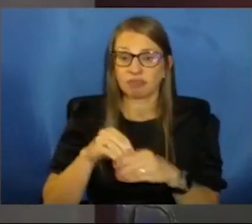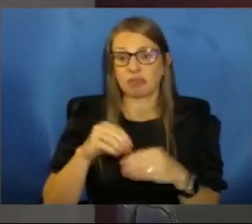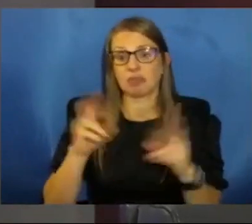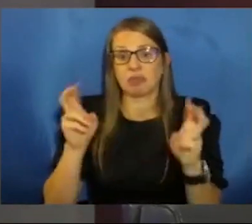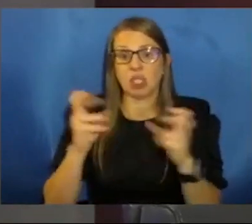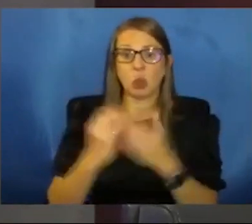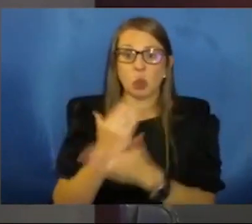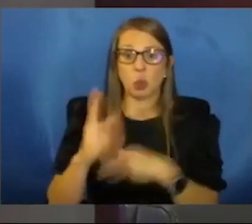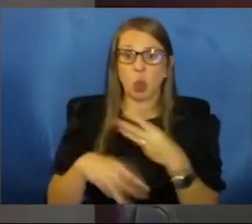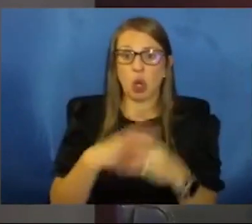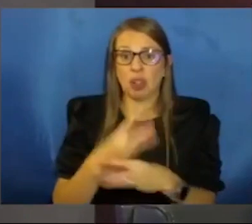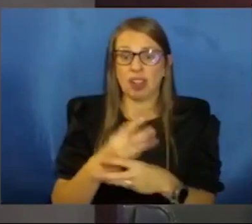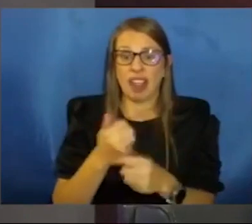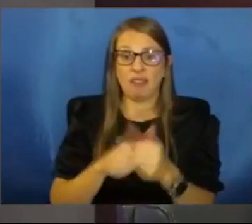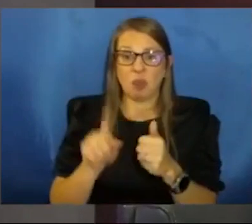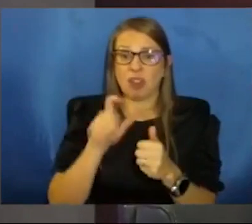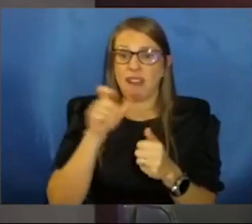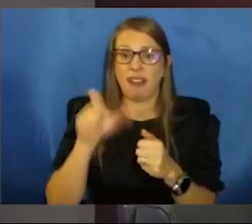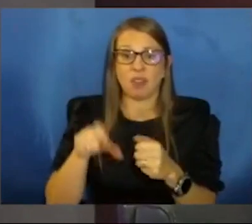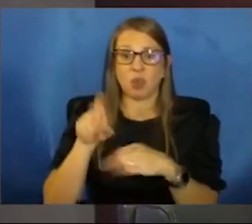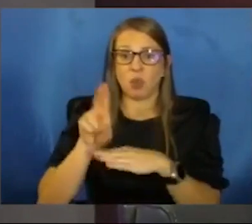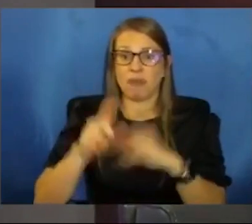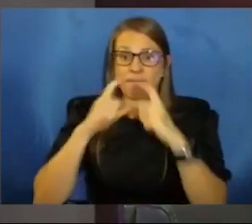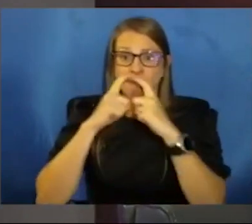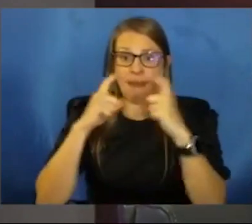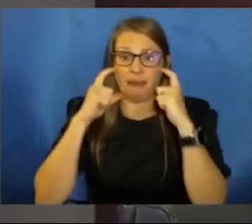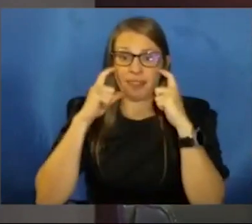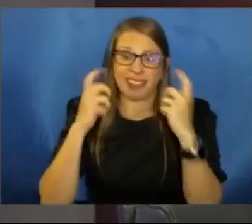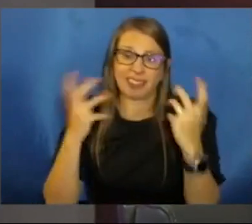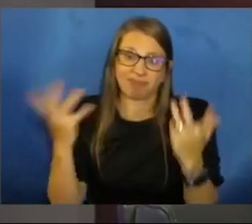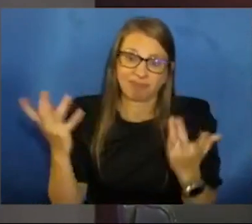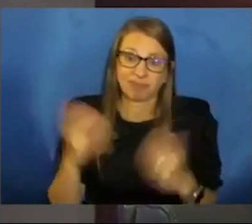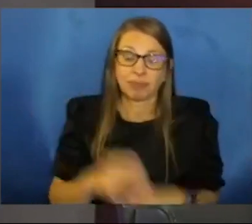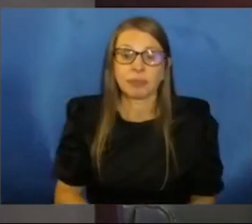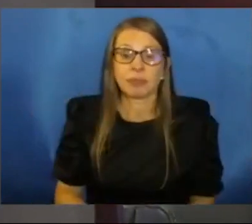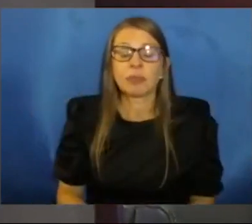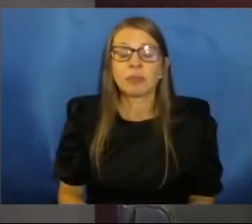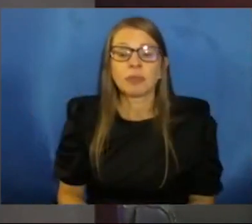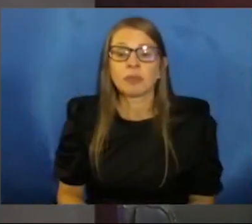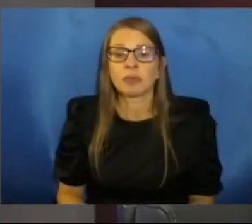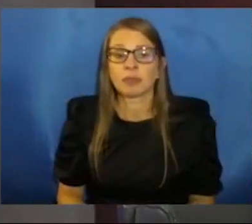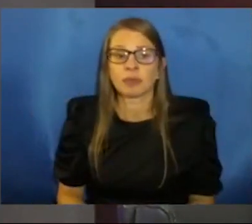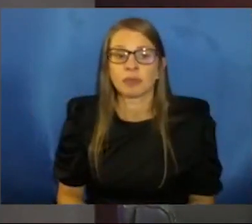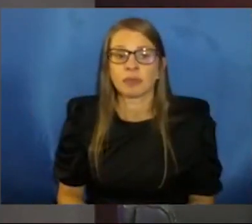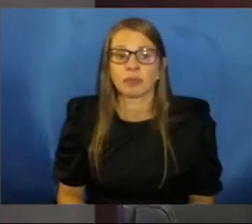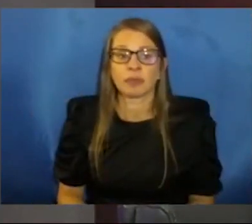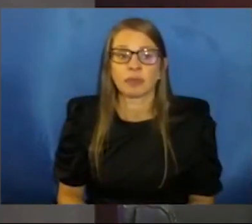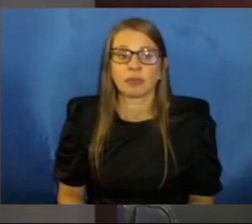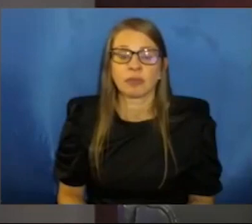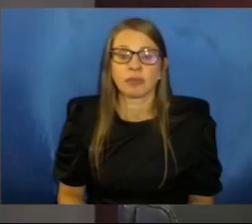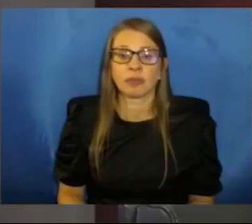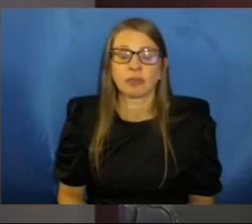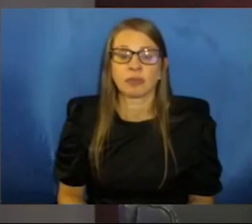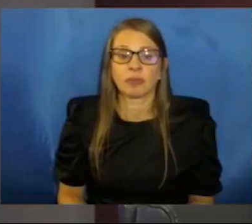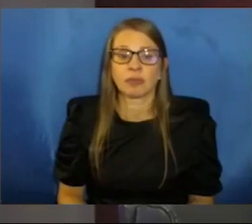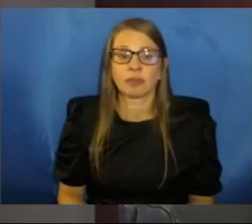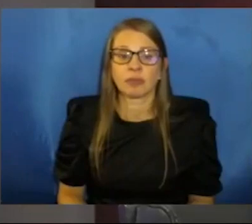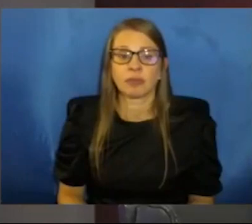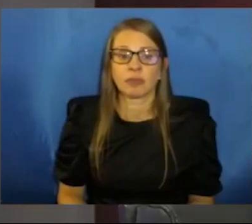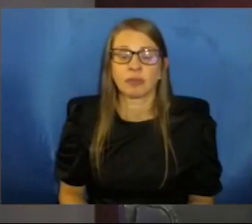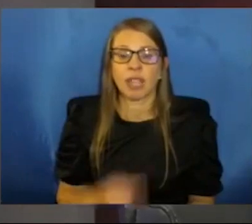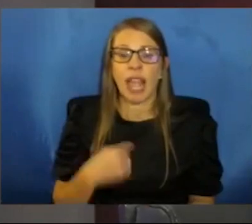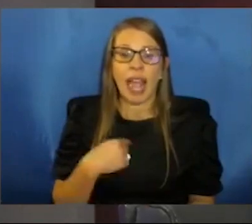not safe, and it's a continuum. It is. How many layers of protection can you put in there? How safe can you make it in the continuum? So you're not growing your